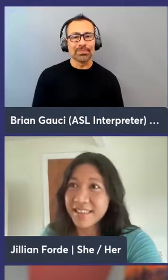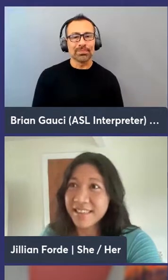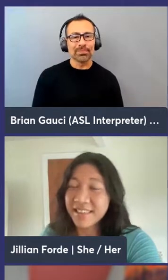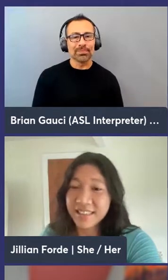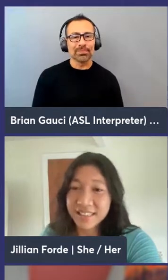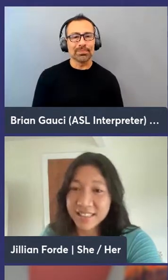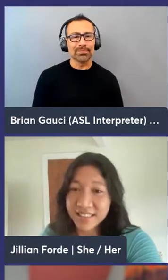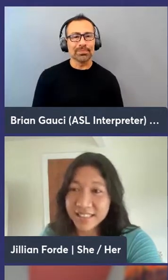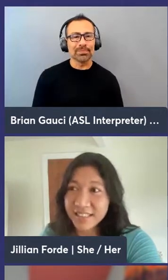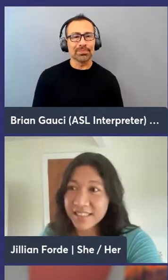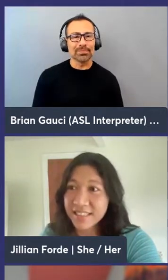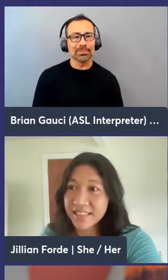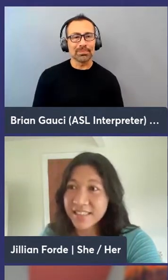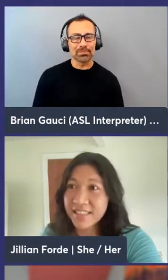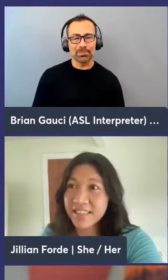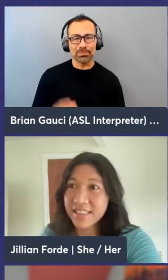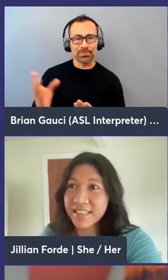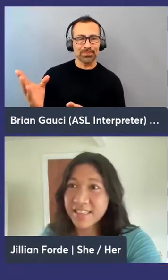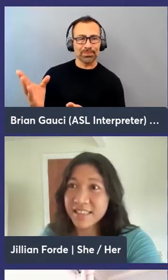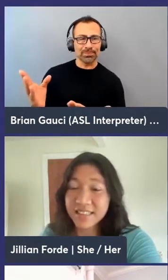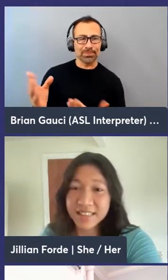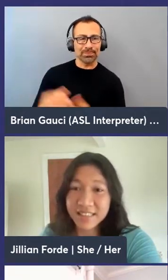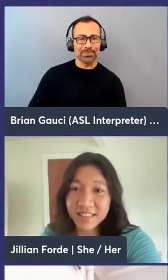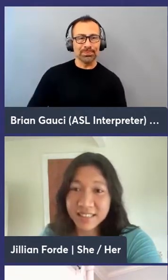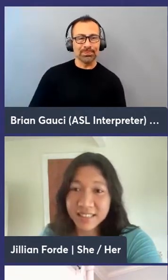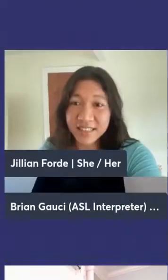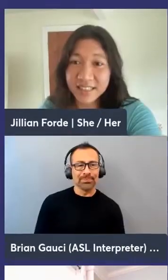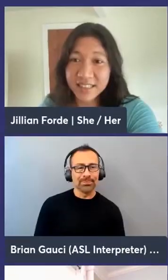All right. Let's see.